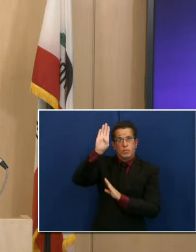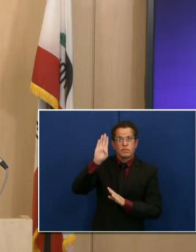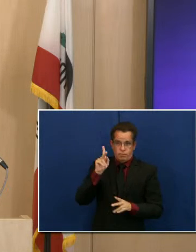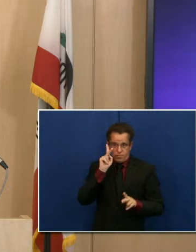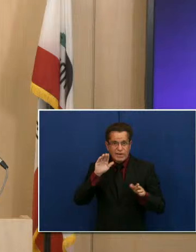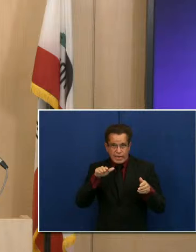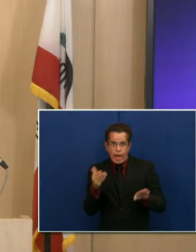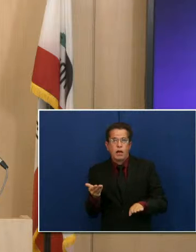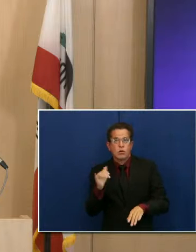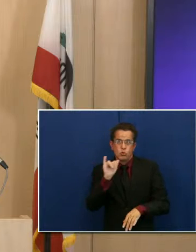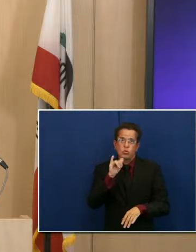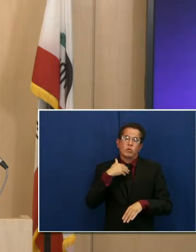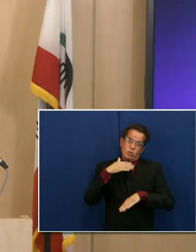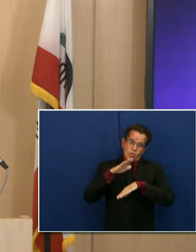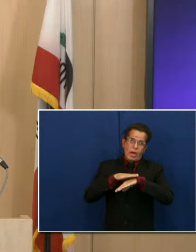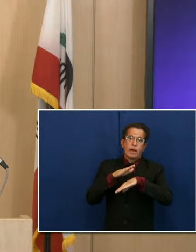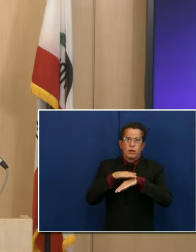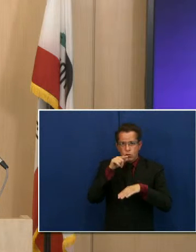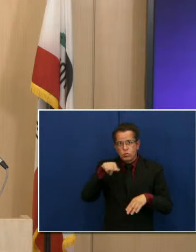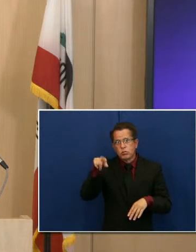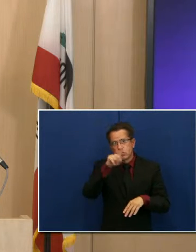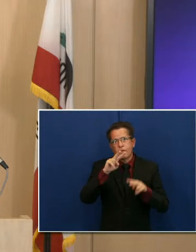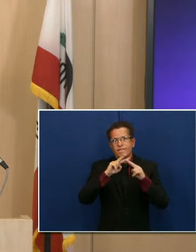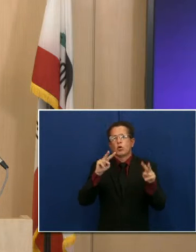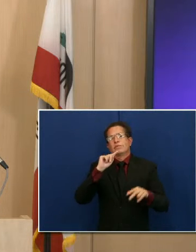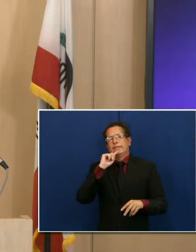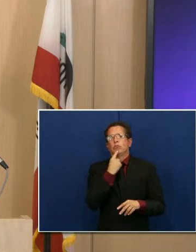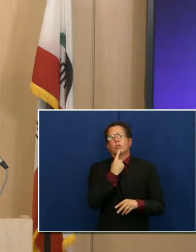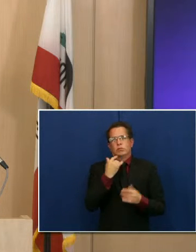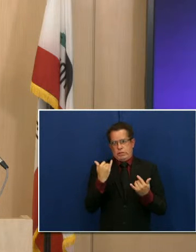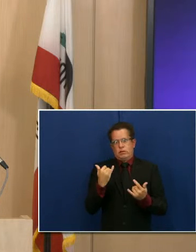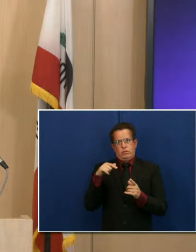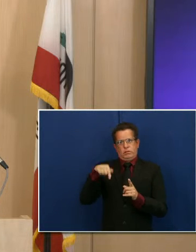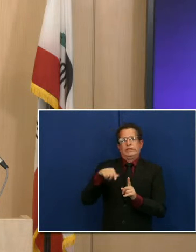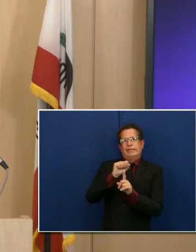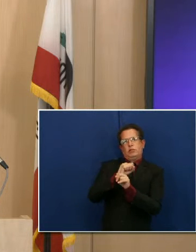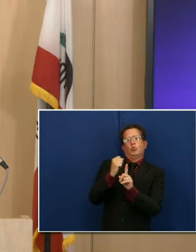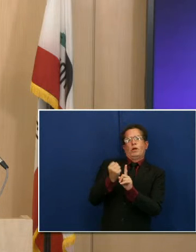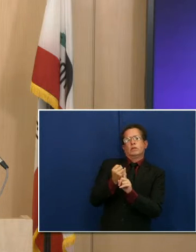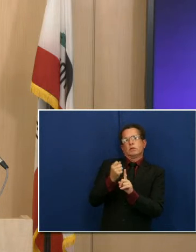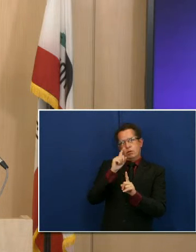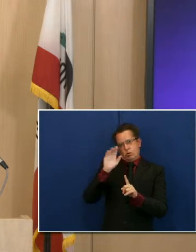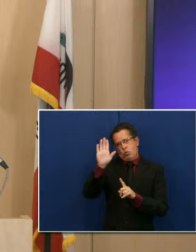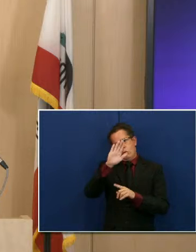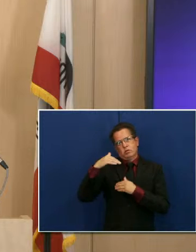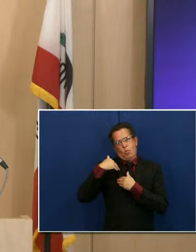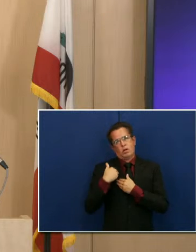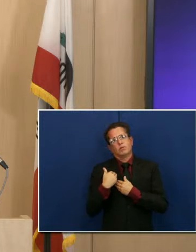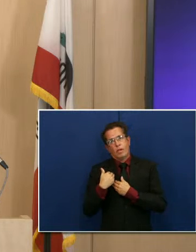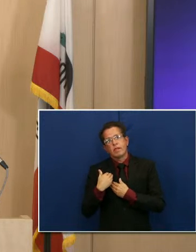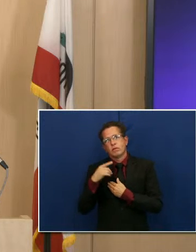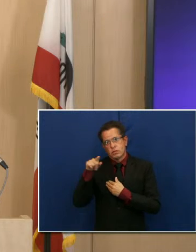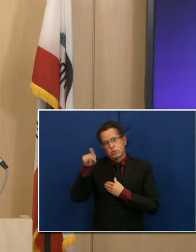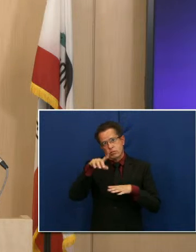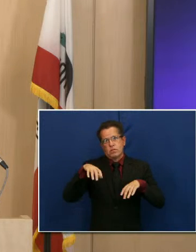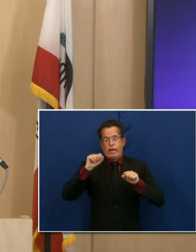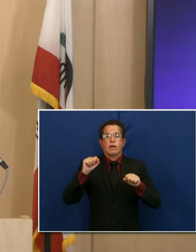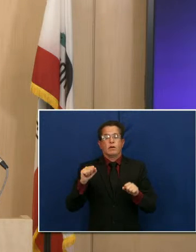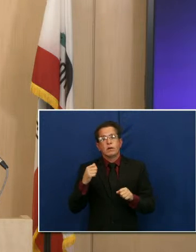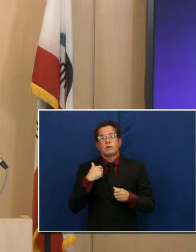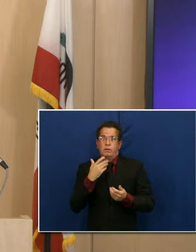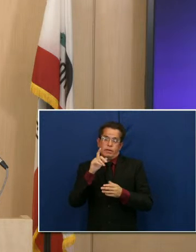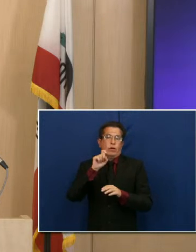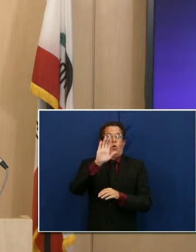to each and every one of us about the severity of the situation we face and the actions that each and every one of us may take. And so we are pleading